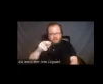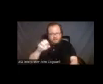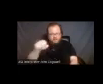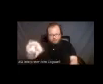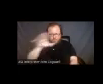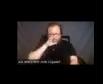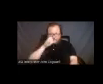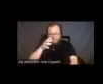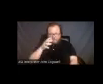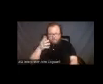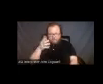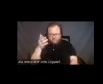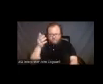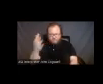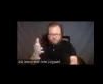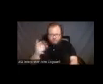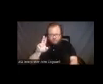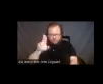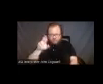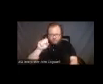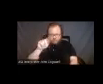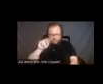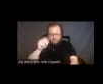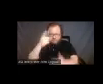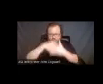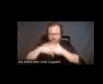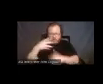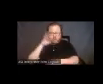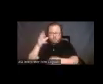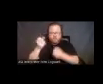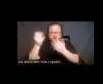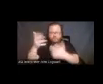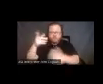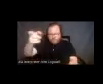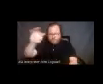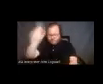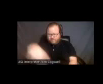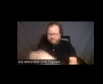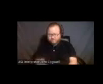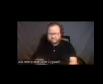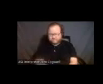at Ruston next Wednesday? Okay, I'll drop off your card then.